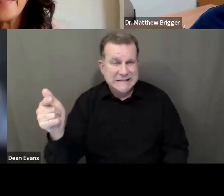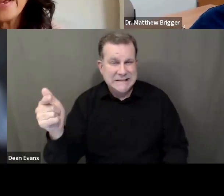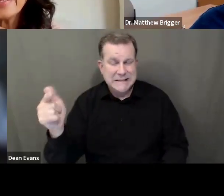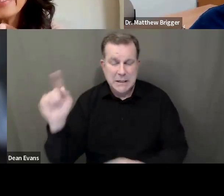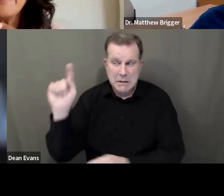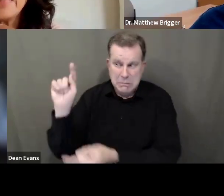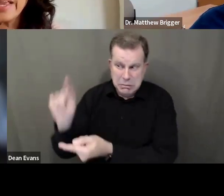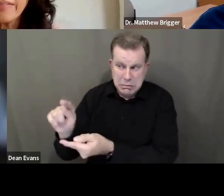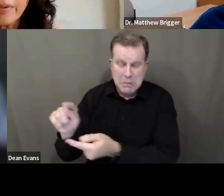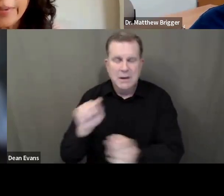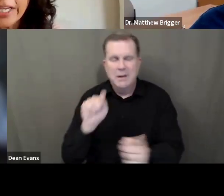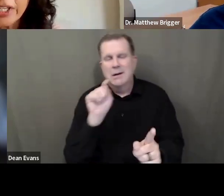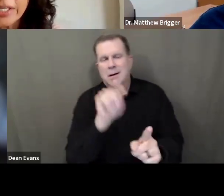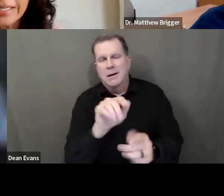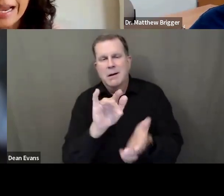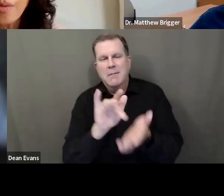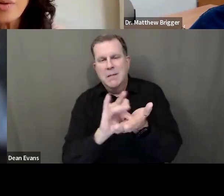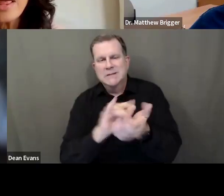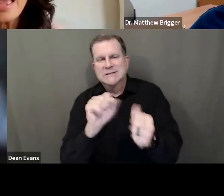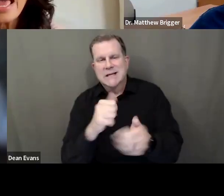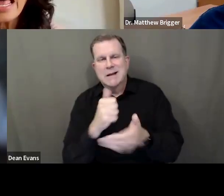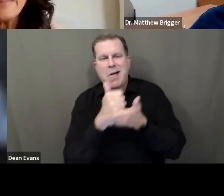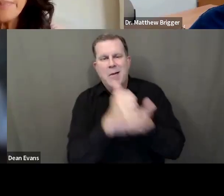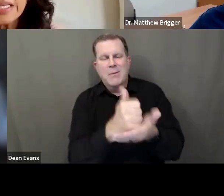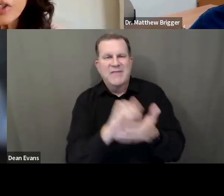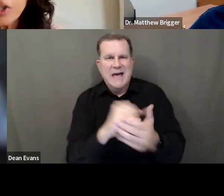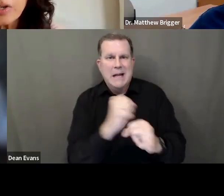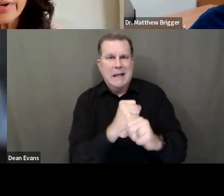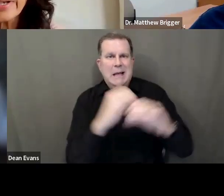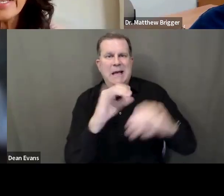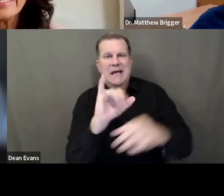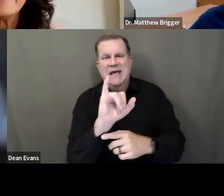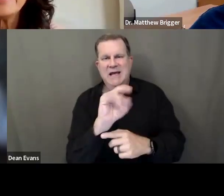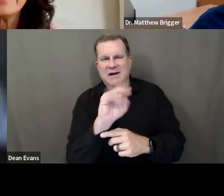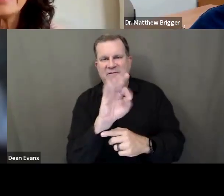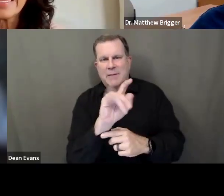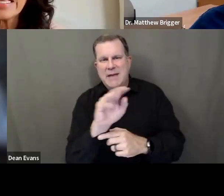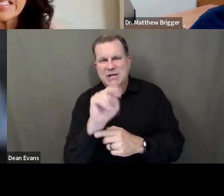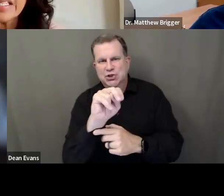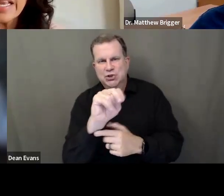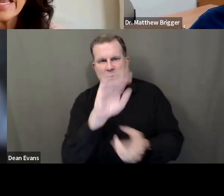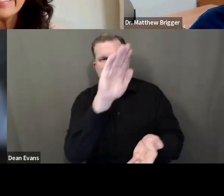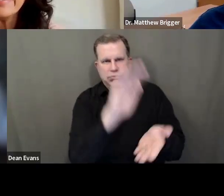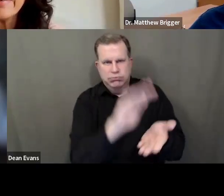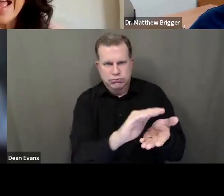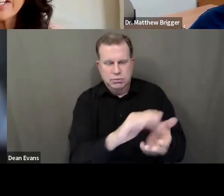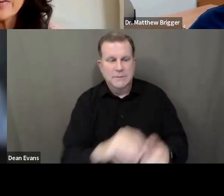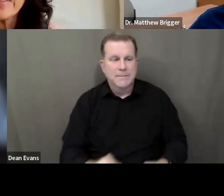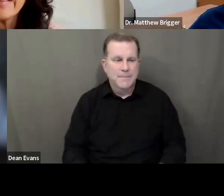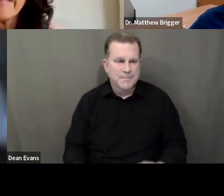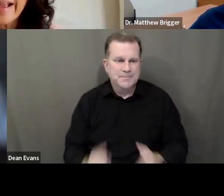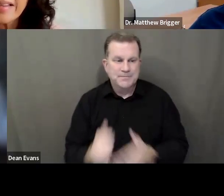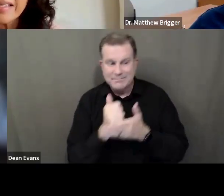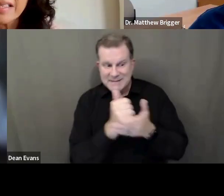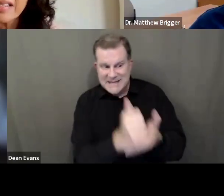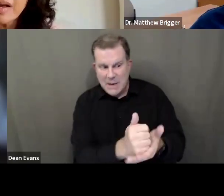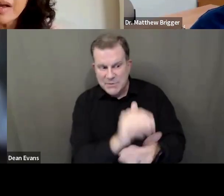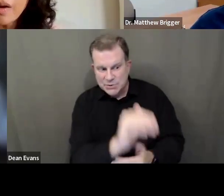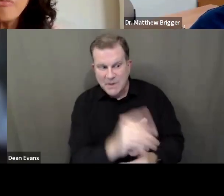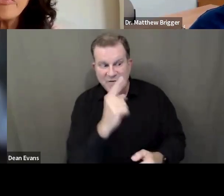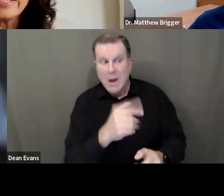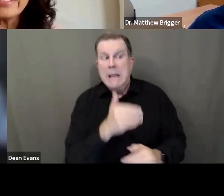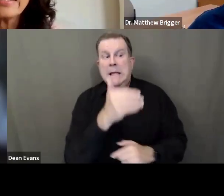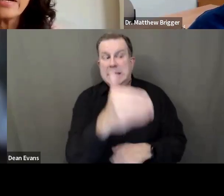of help keep the inflammation down, help these children deal with the next interaction with the